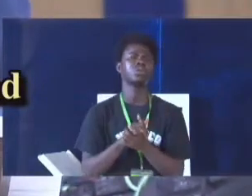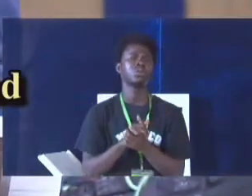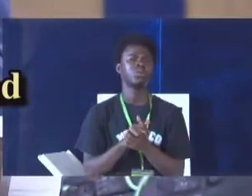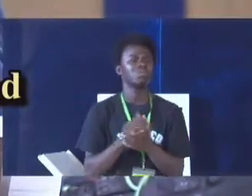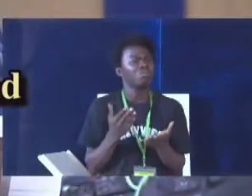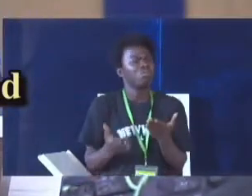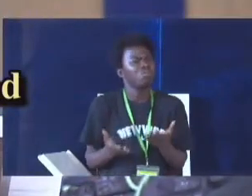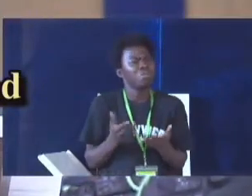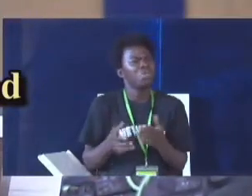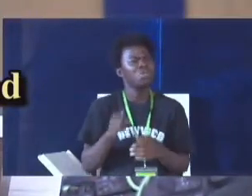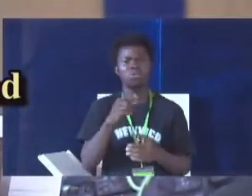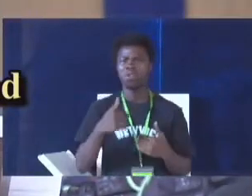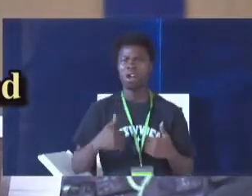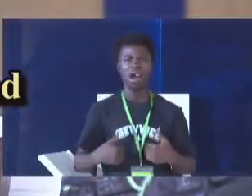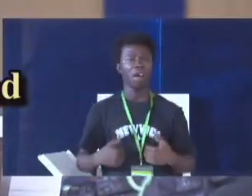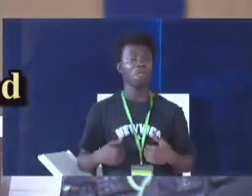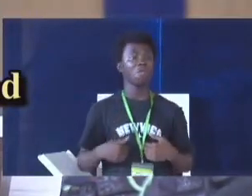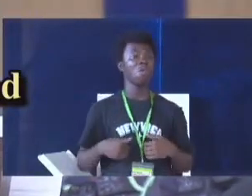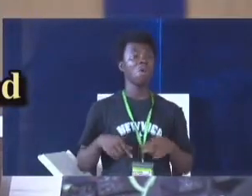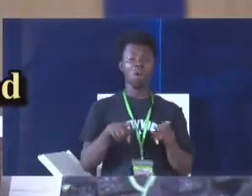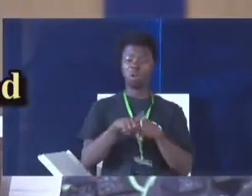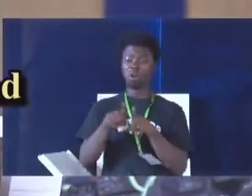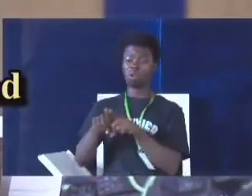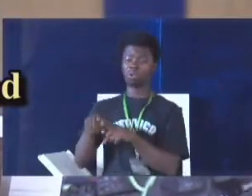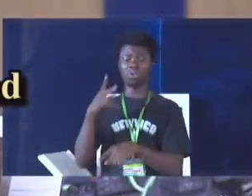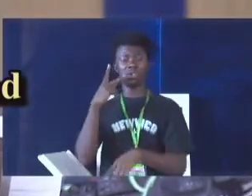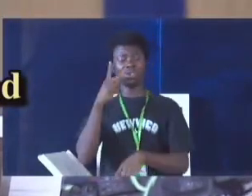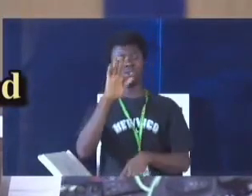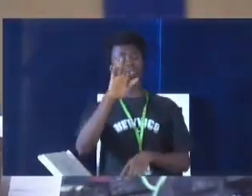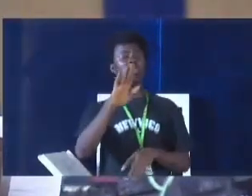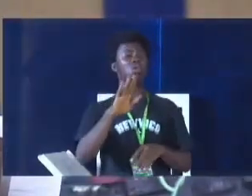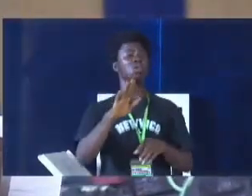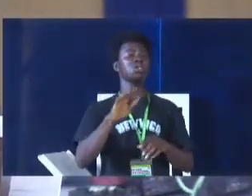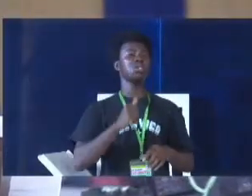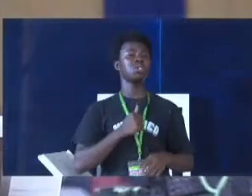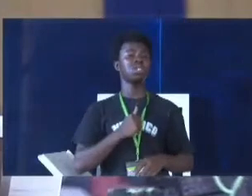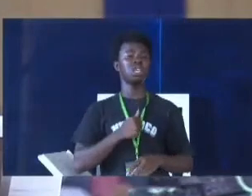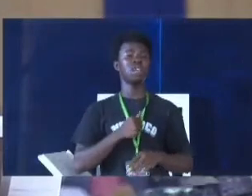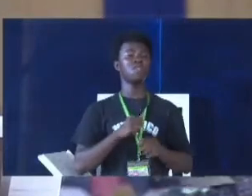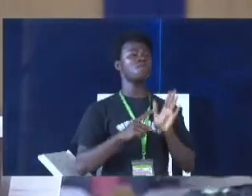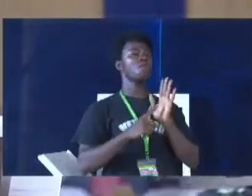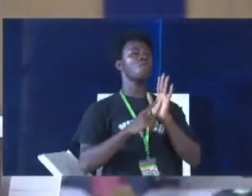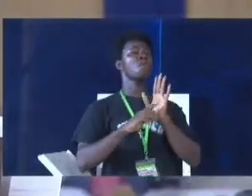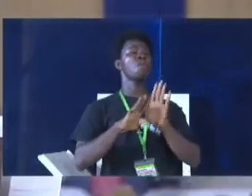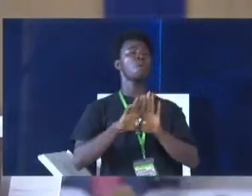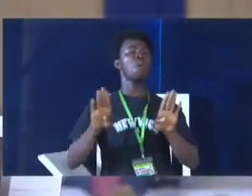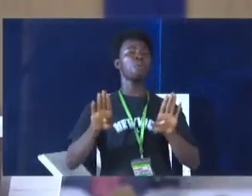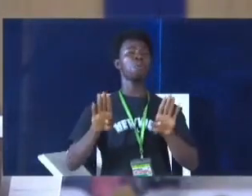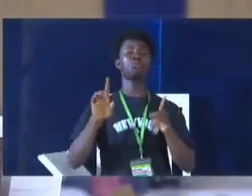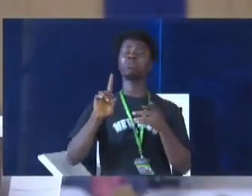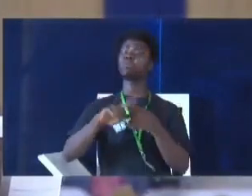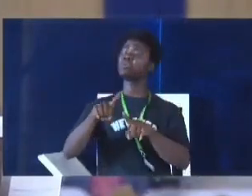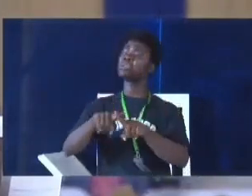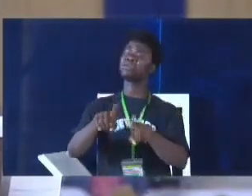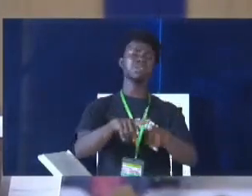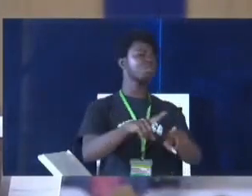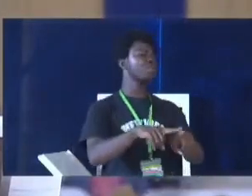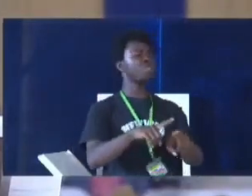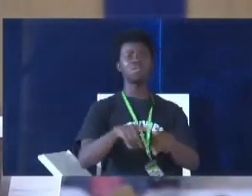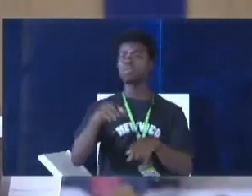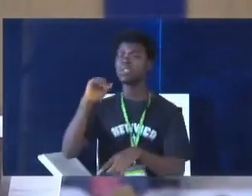Maybe you have also found yourself exposed to every form of shame